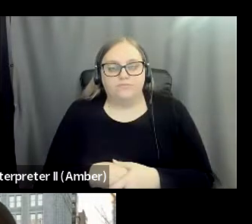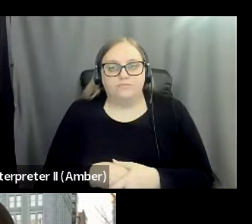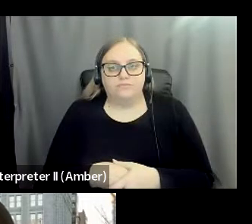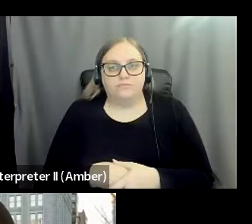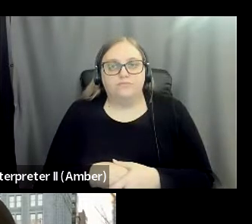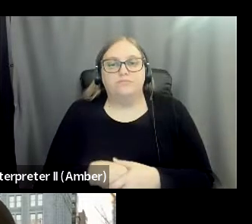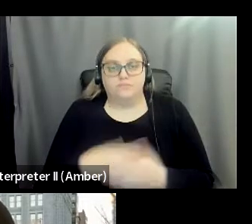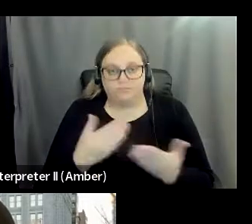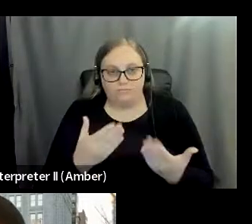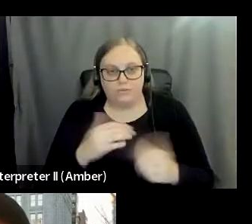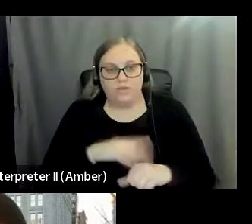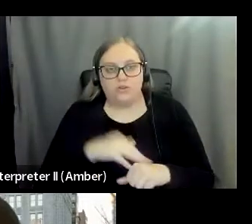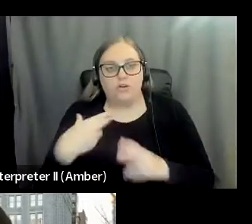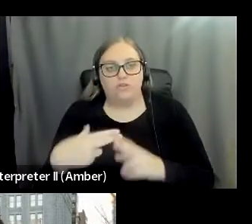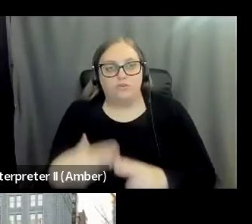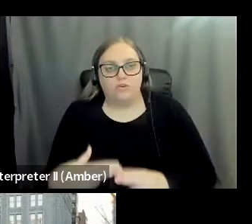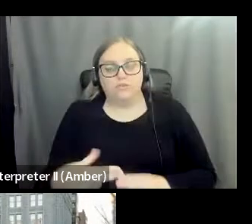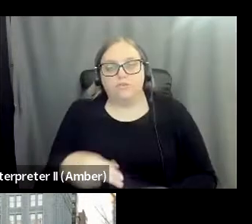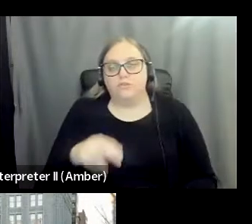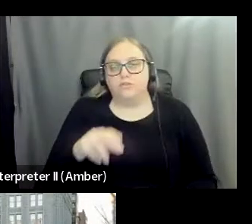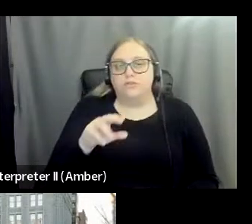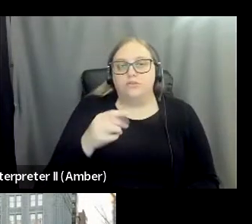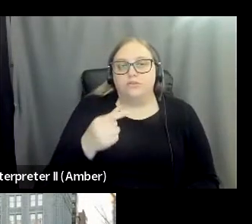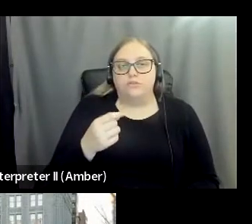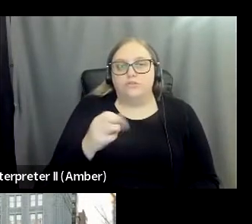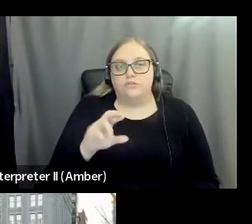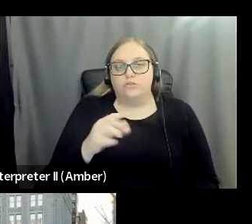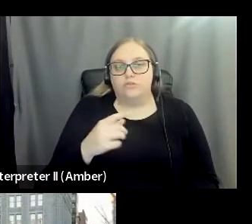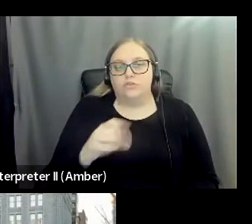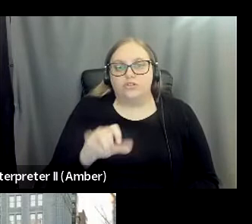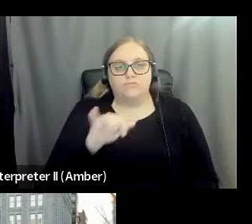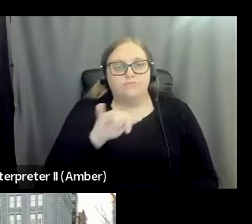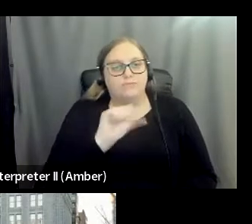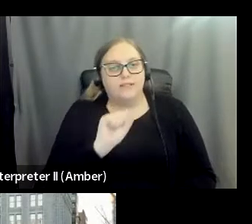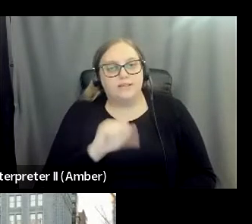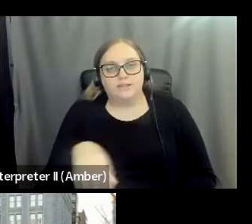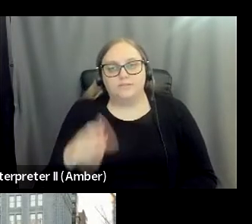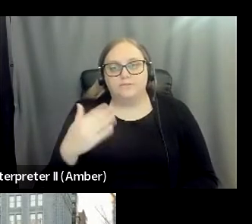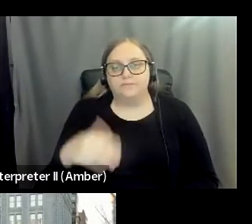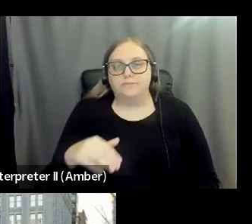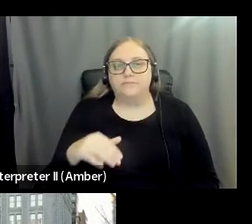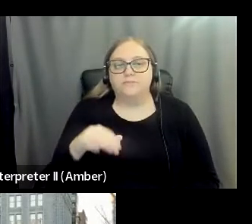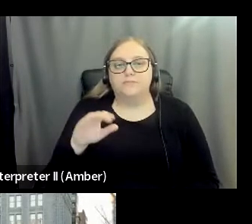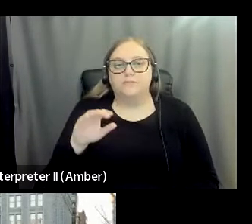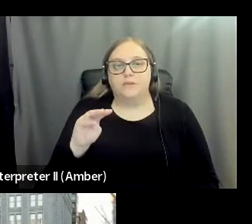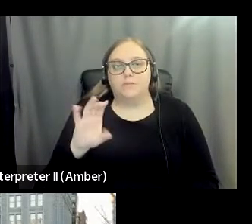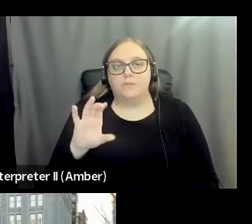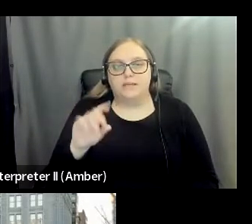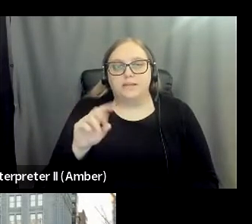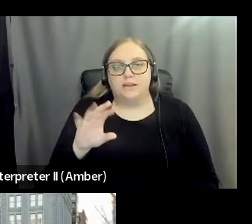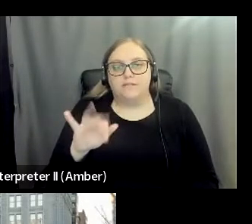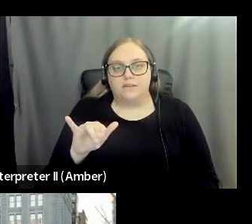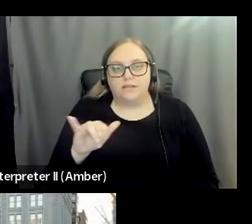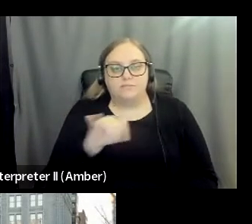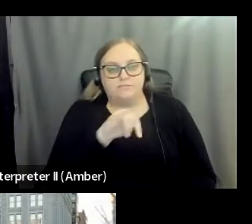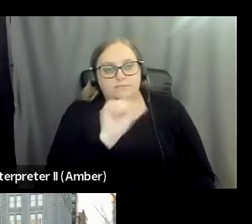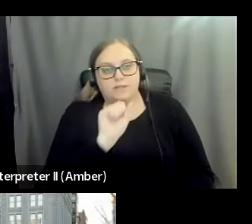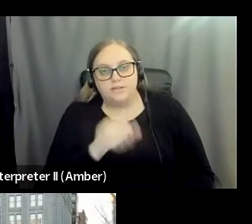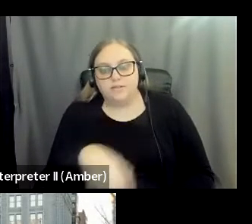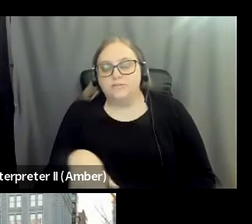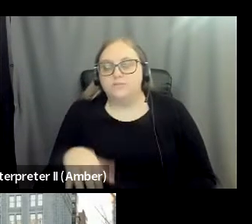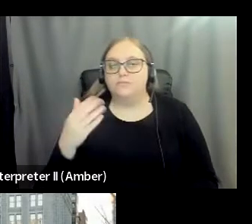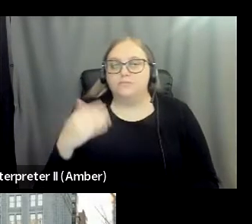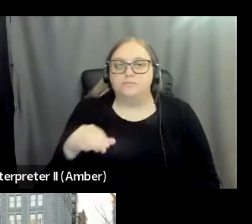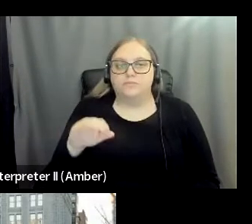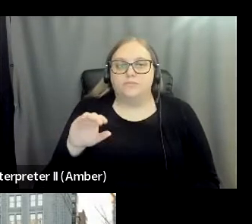Mr. Cash, would you call the roll? Councilmember Louis George. Yes. Councilmember Louis George votes yes. Councilmember McDuffie. Yes. Councilmember McDuffie